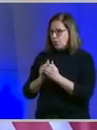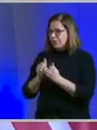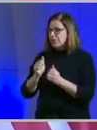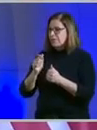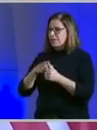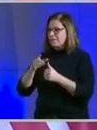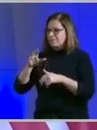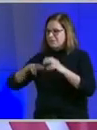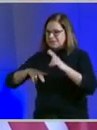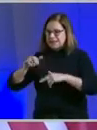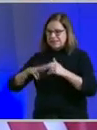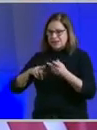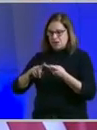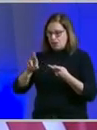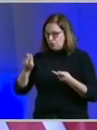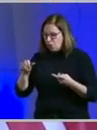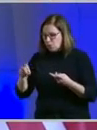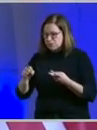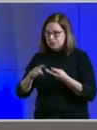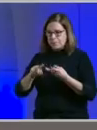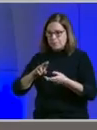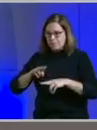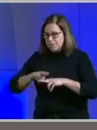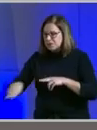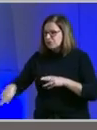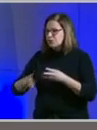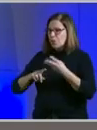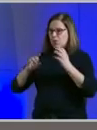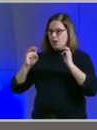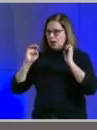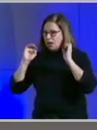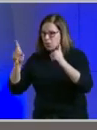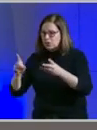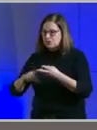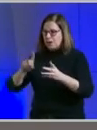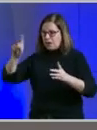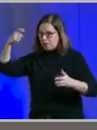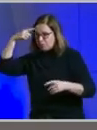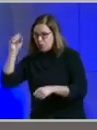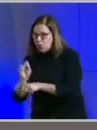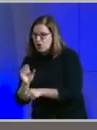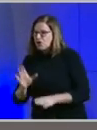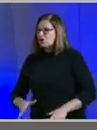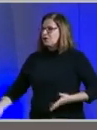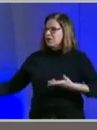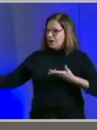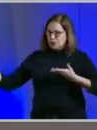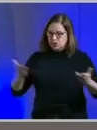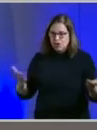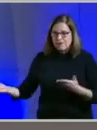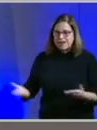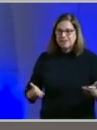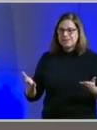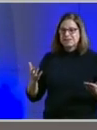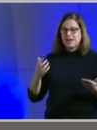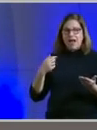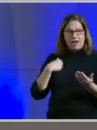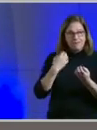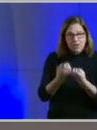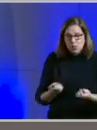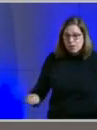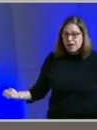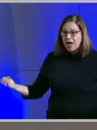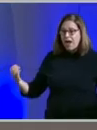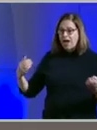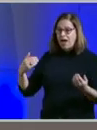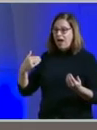school and quality buildings for government to work and provide services in, and good equipment like fire trucks and things like that.